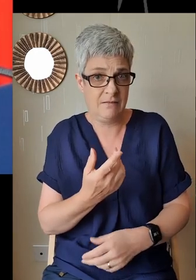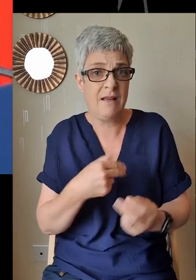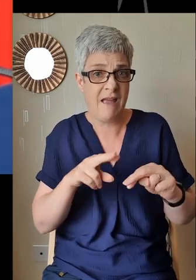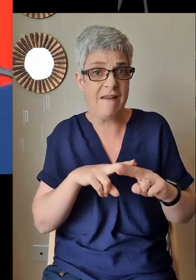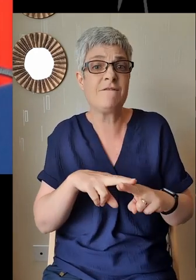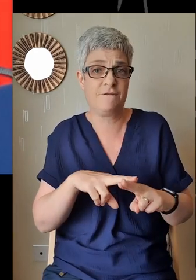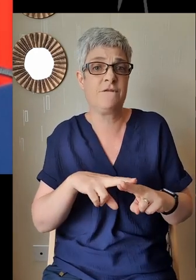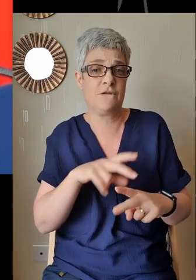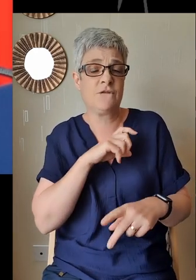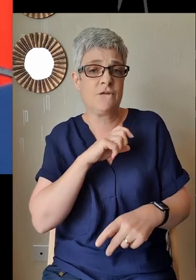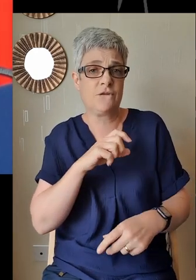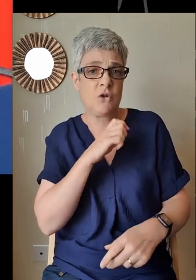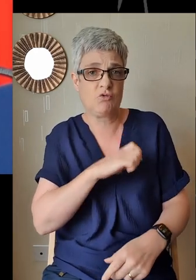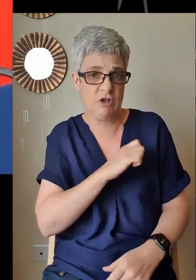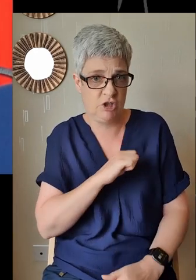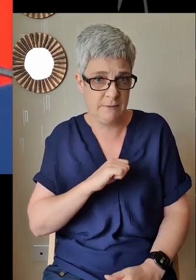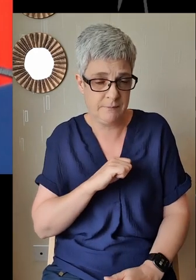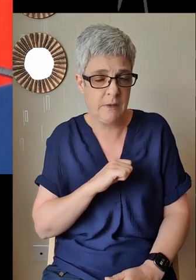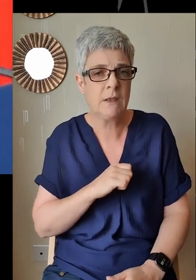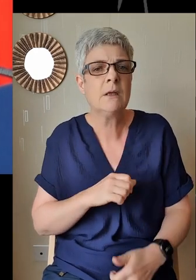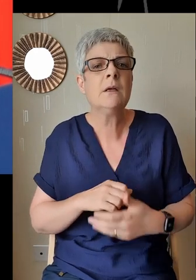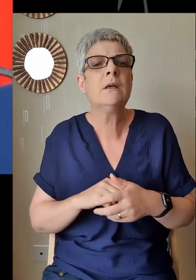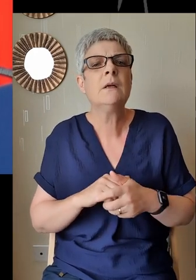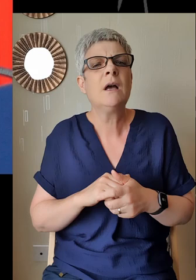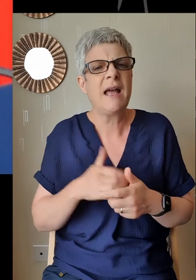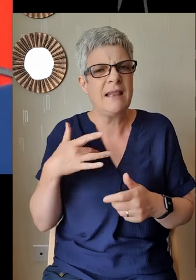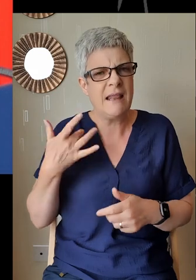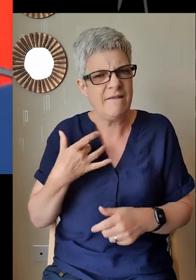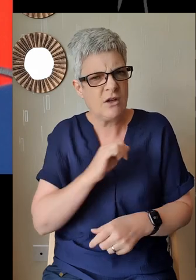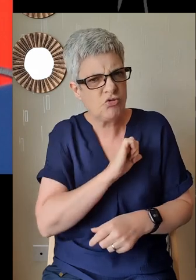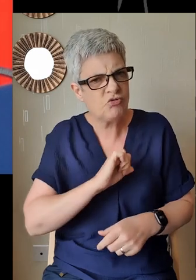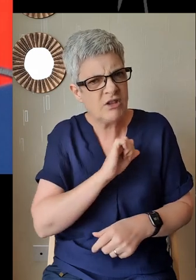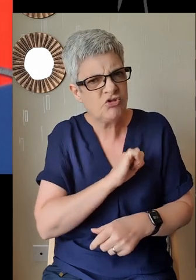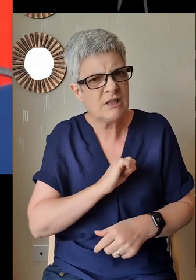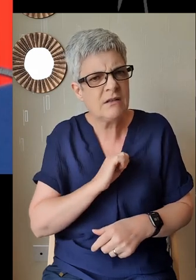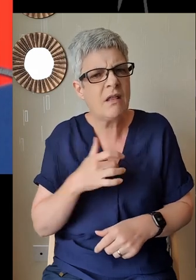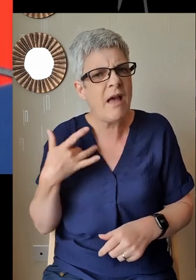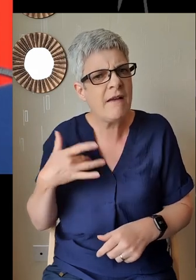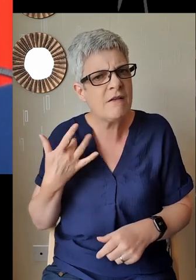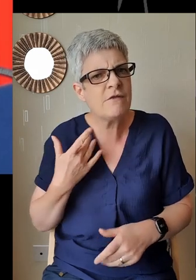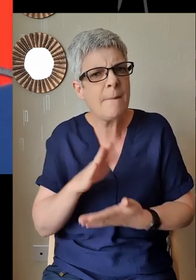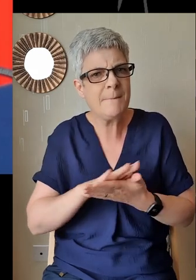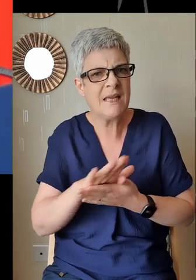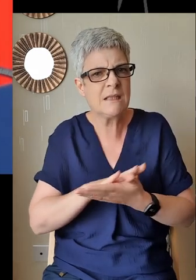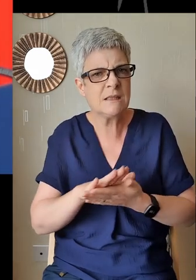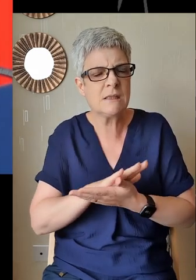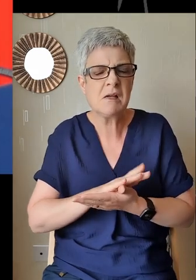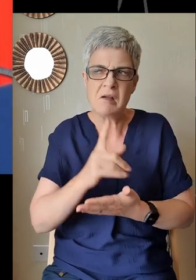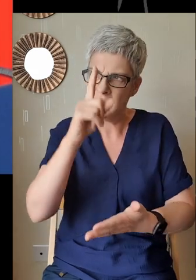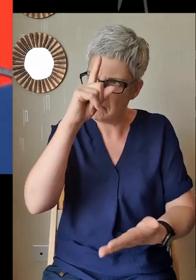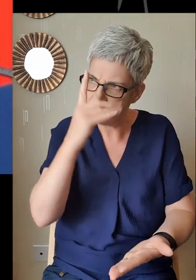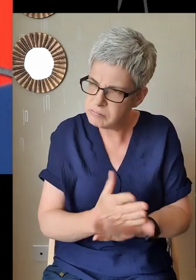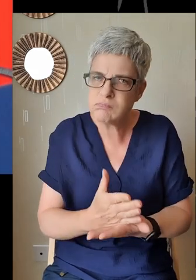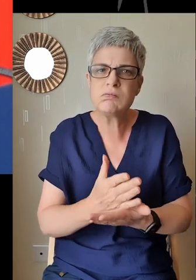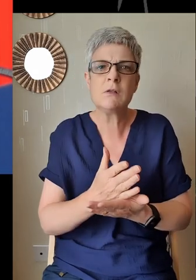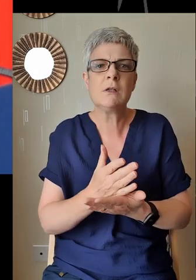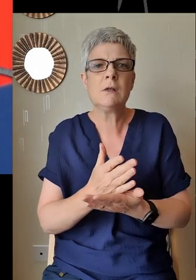And the way we live the Christian life is a way that involves decisive action to squash sin.